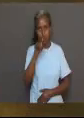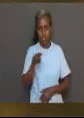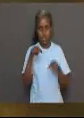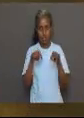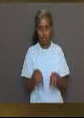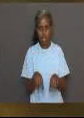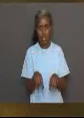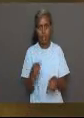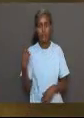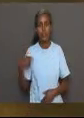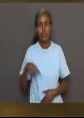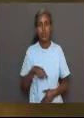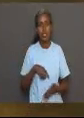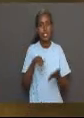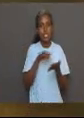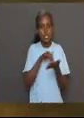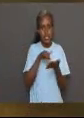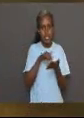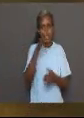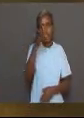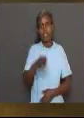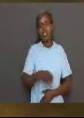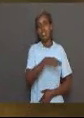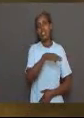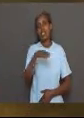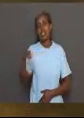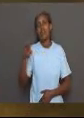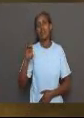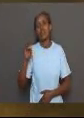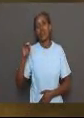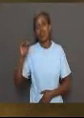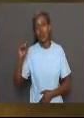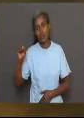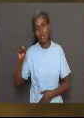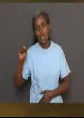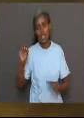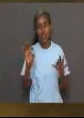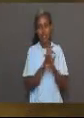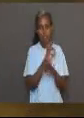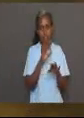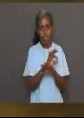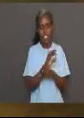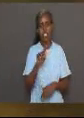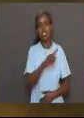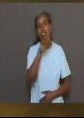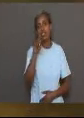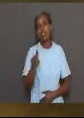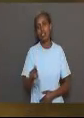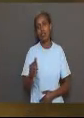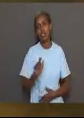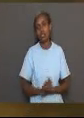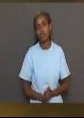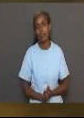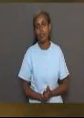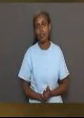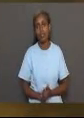Today, we will study the graphs of cosine function equations.